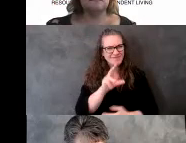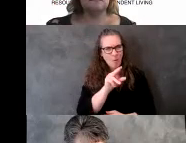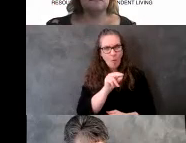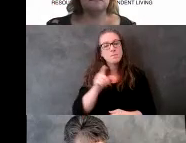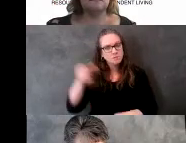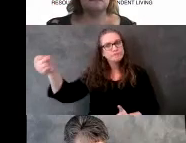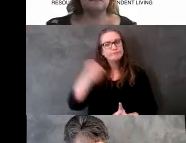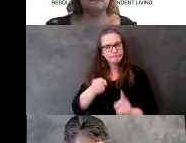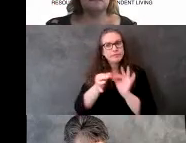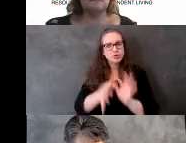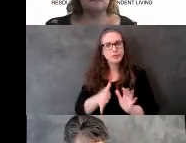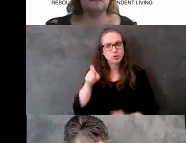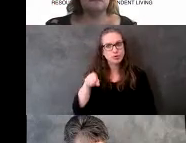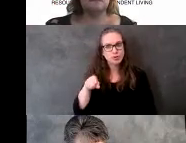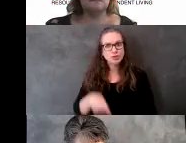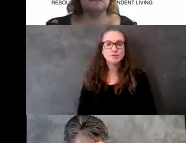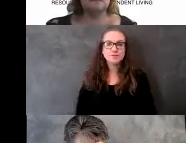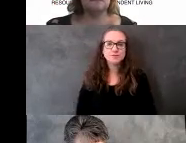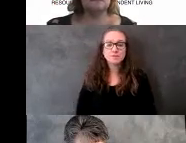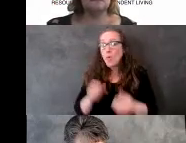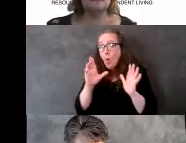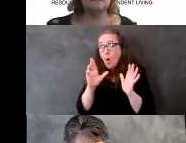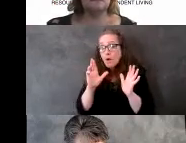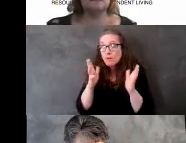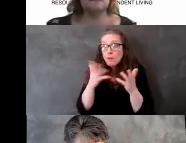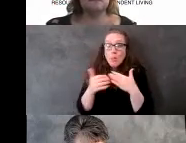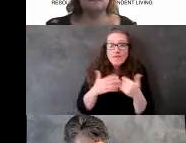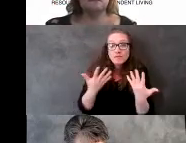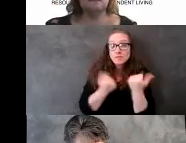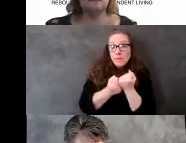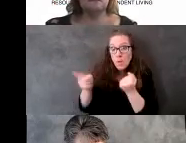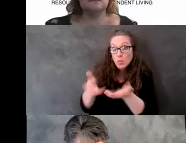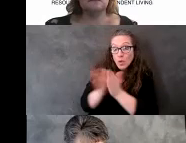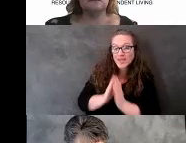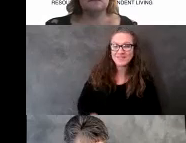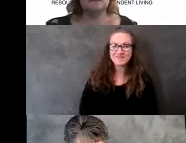interpreter or whatever support they requested.